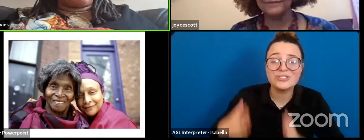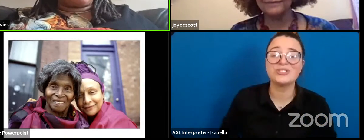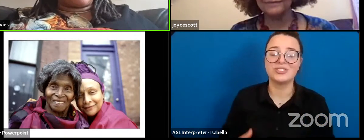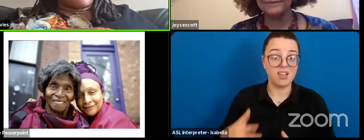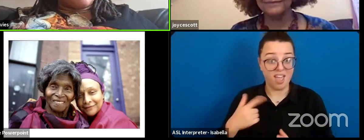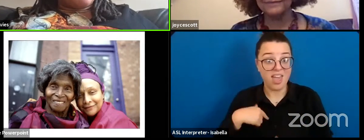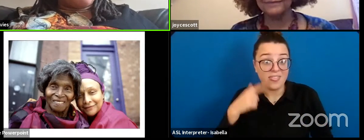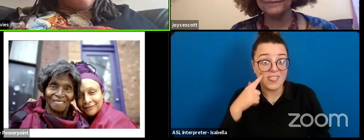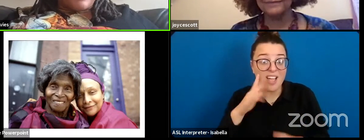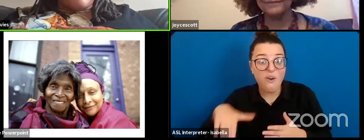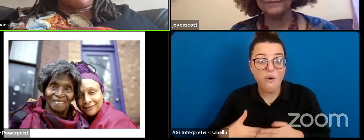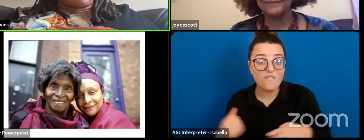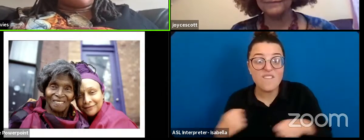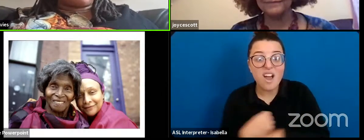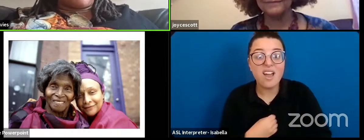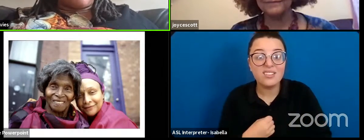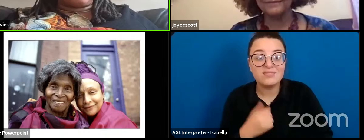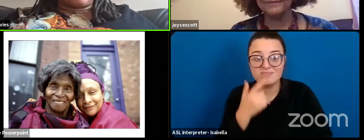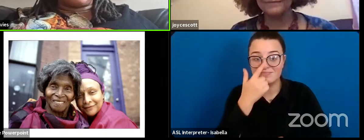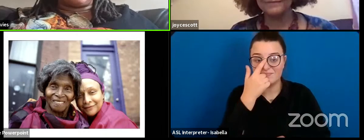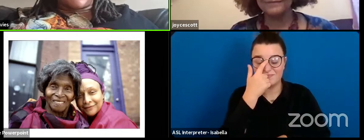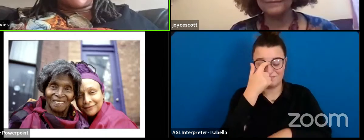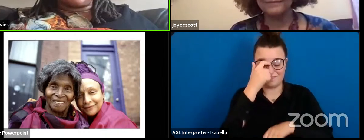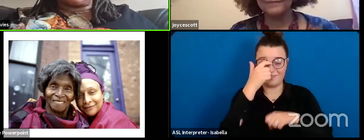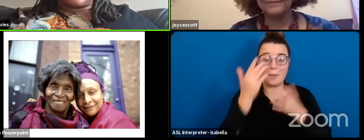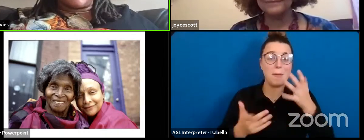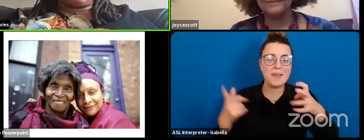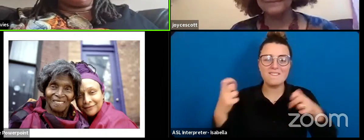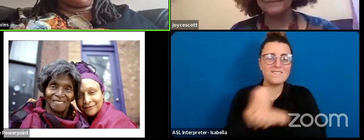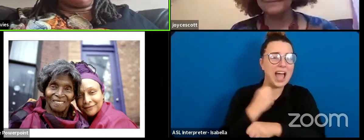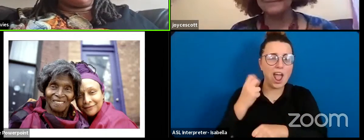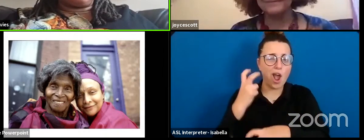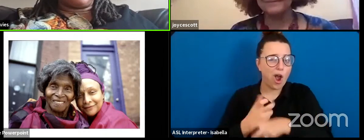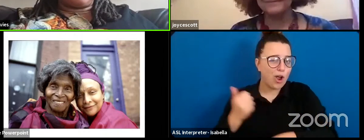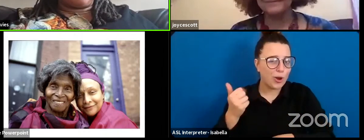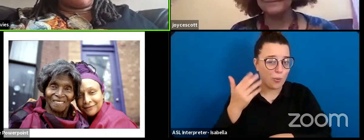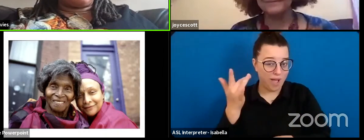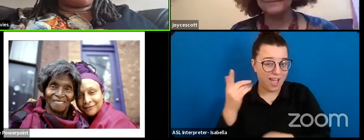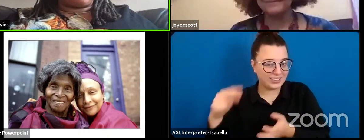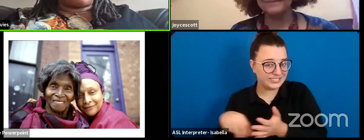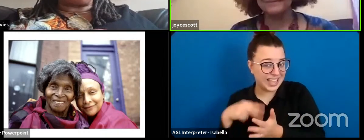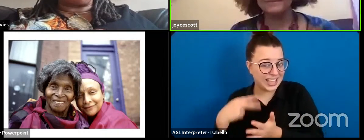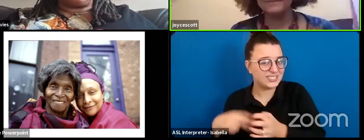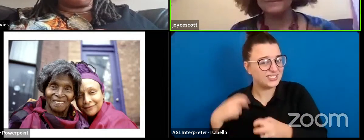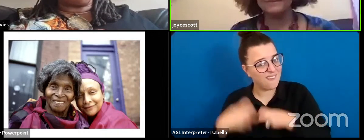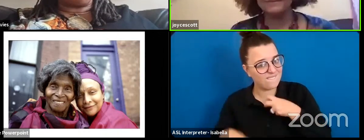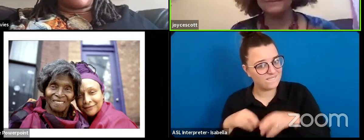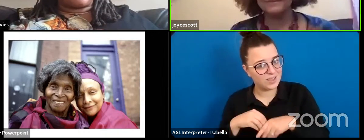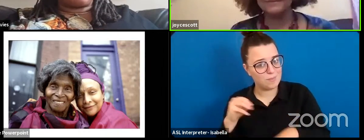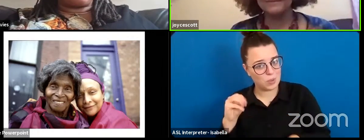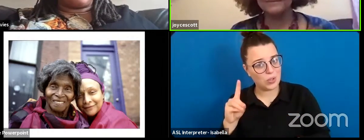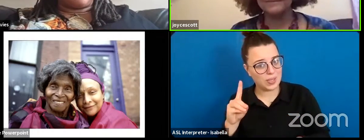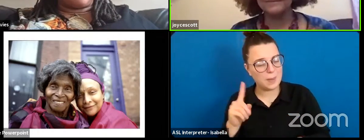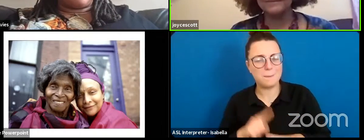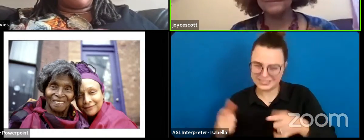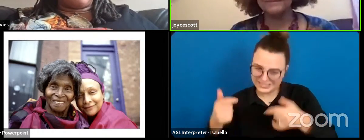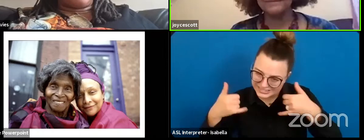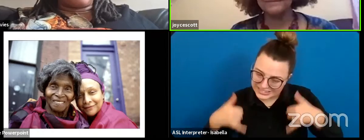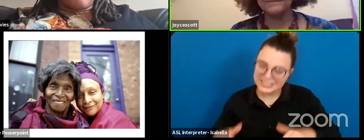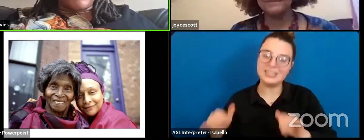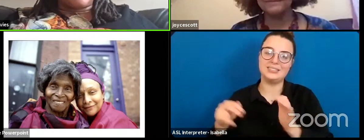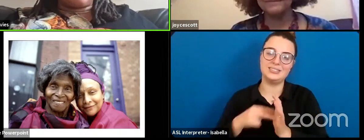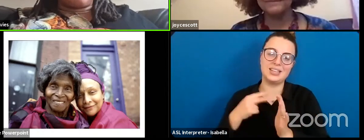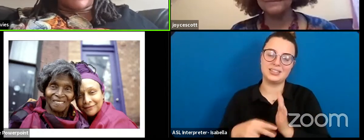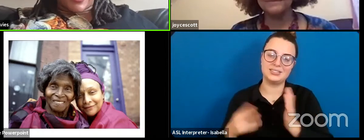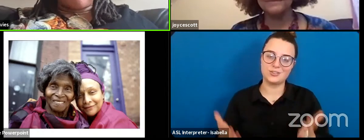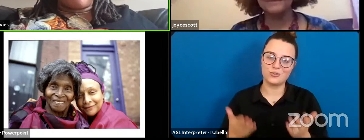fight. Maybe sometimes the hardest because the dancing is kind of difficult here in Maryland, but there are still dancers here.